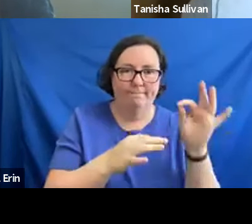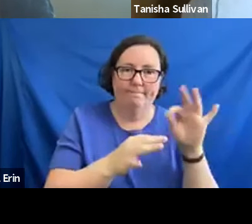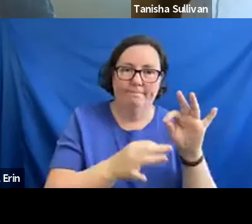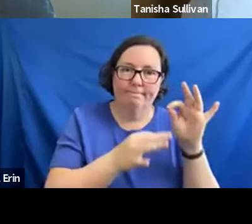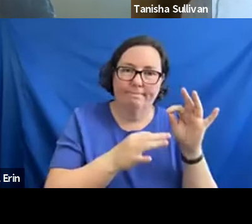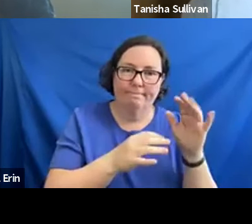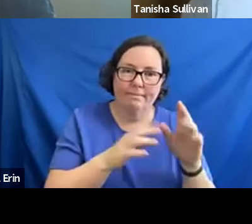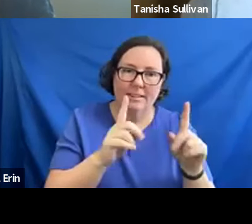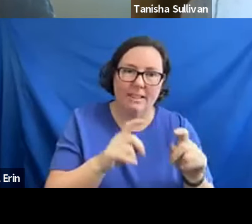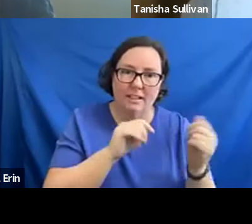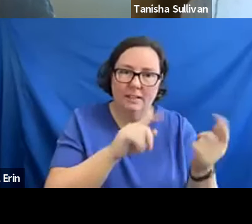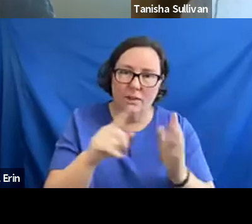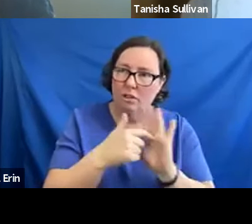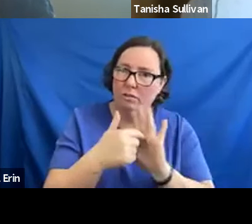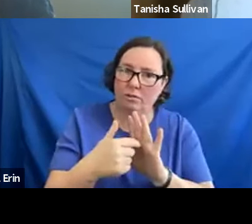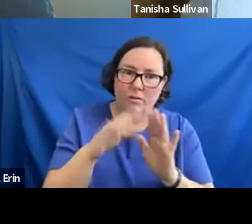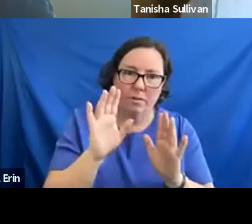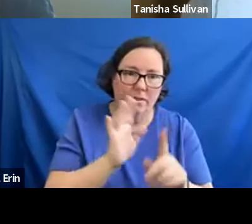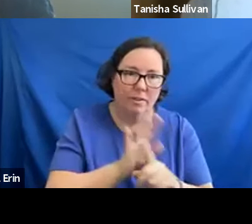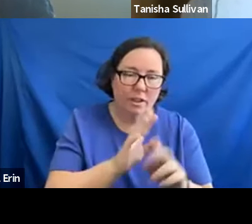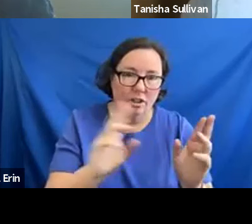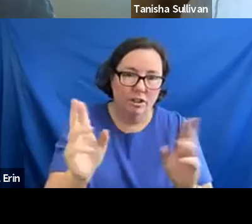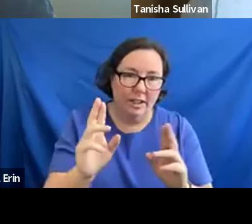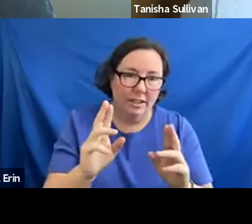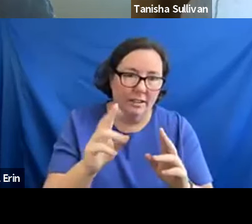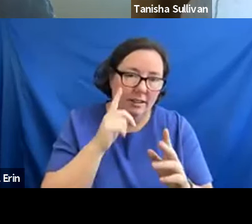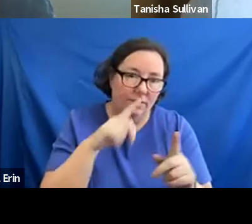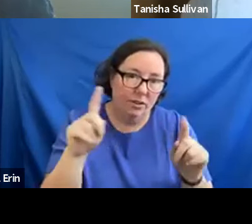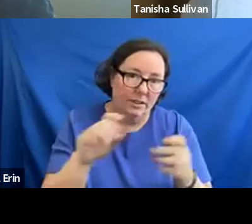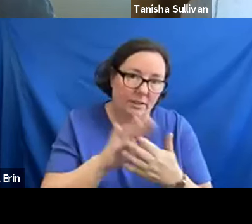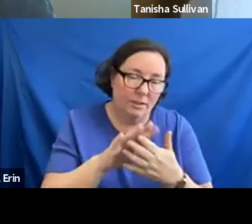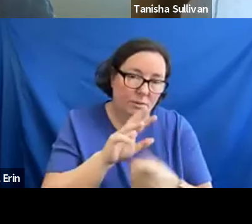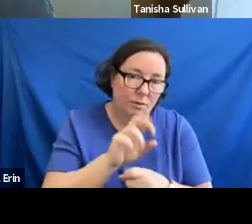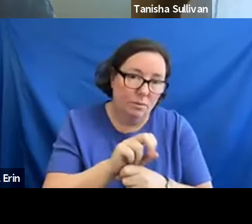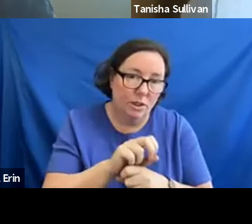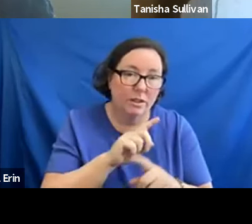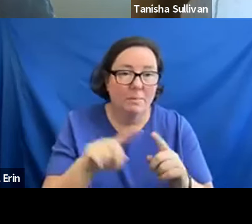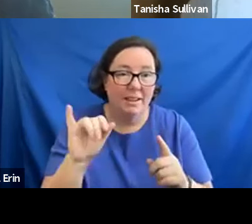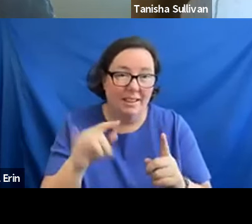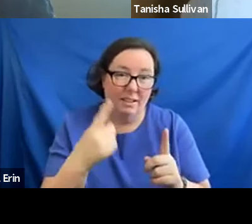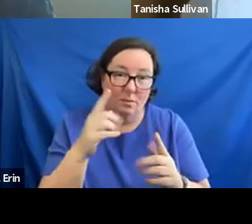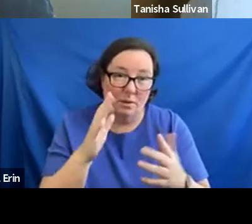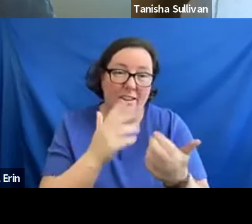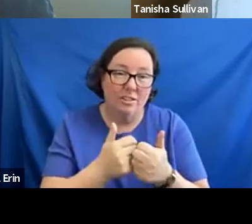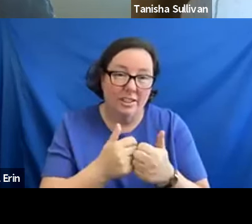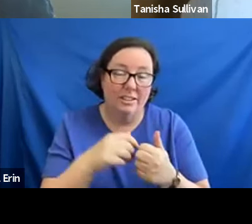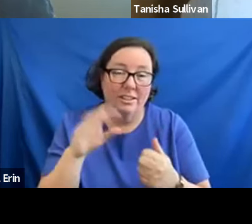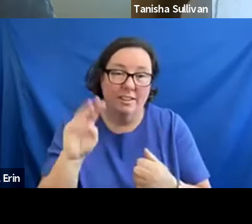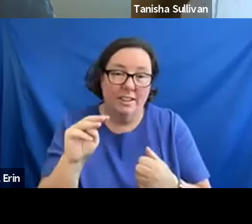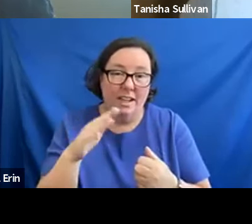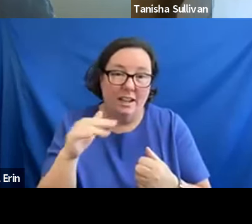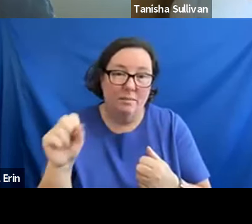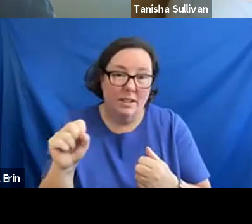communicate their readiness for exam schoolwork. And that's actually one of the challenges of MCAS. I